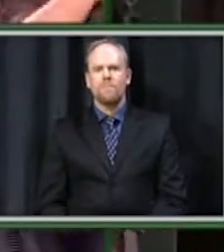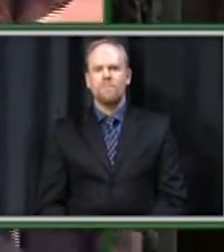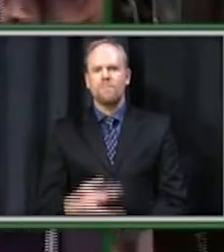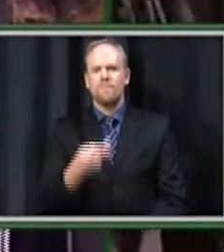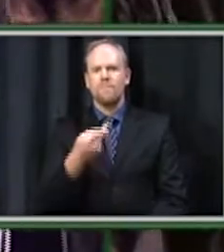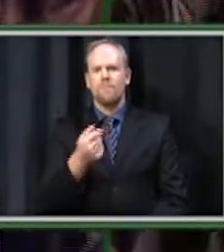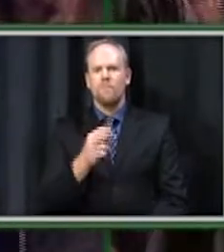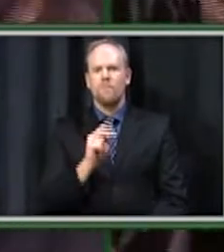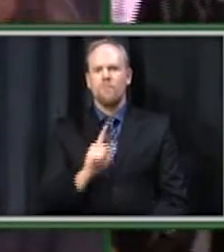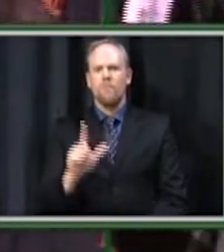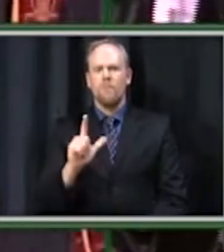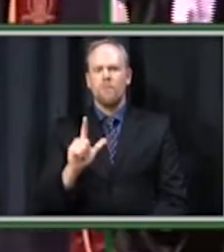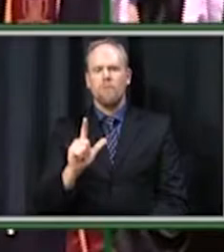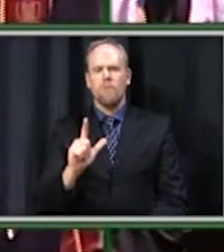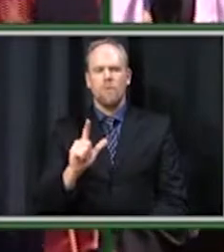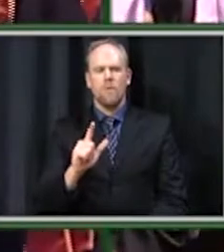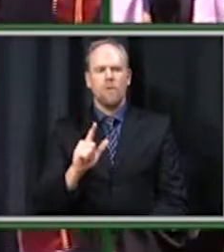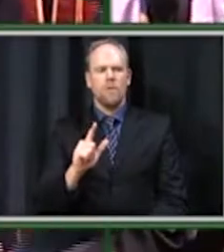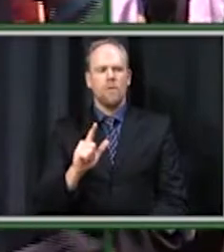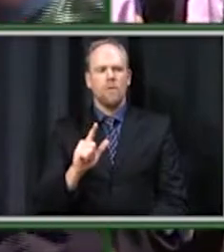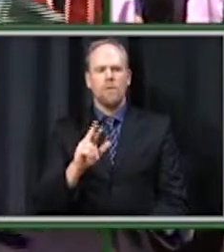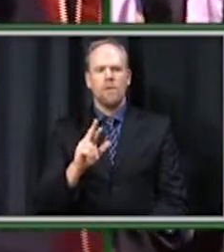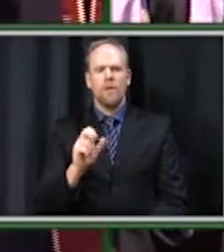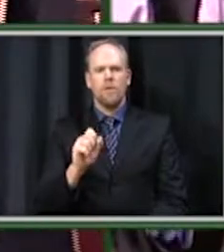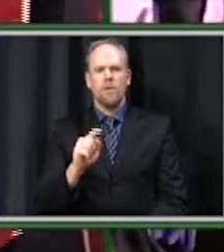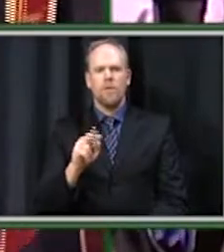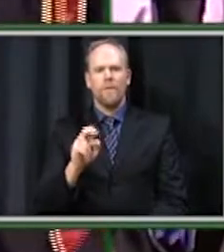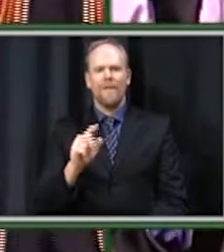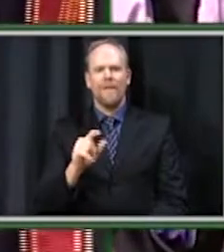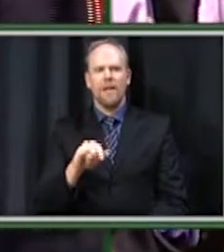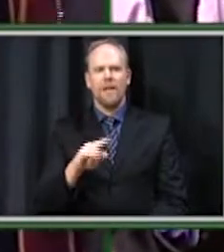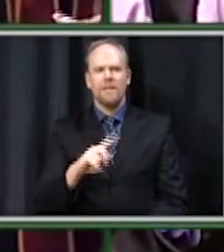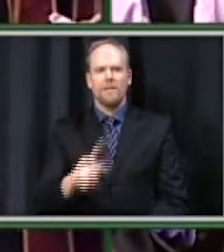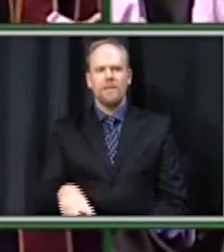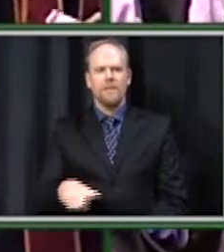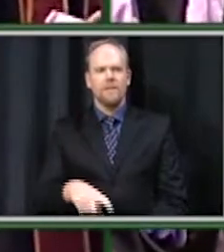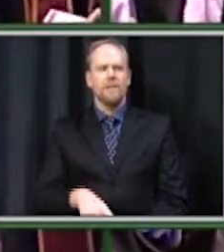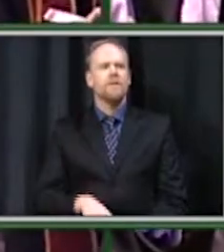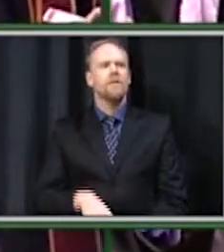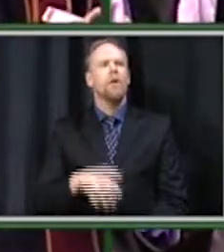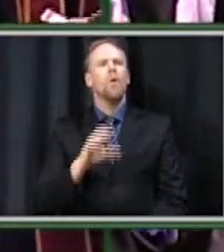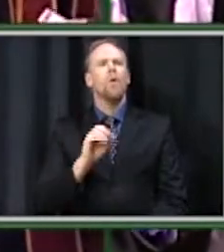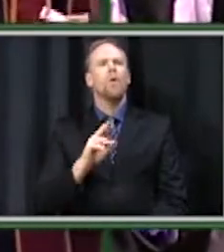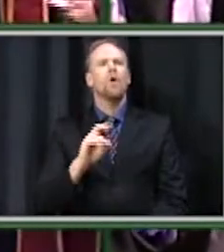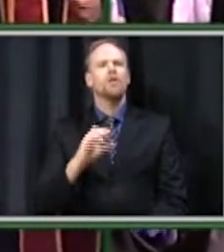Paul Bestelarides. Elizabeth DeChico.